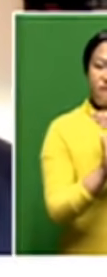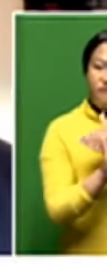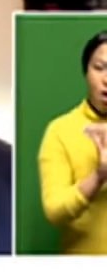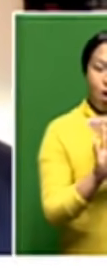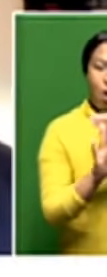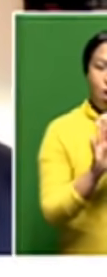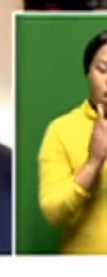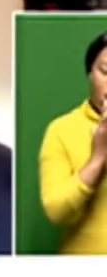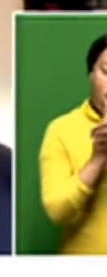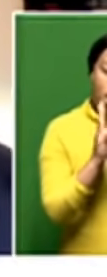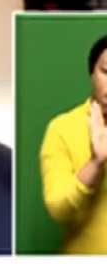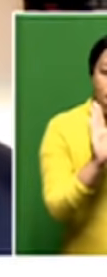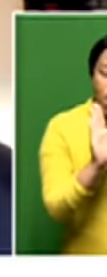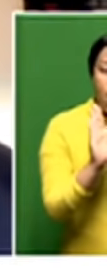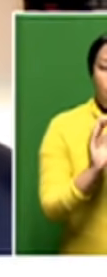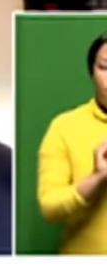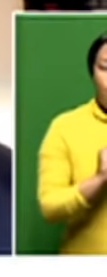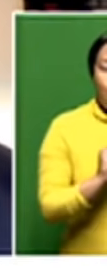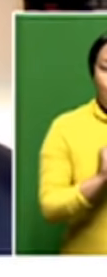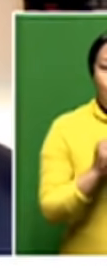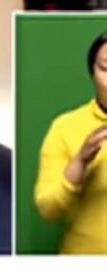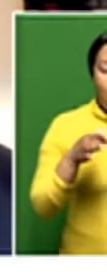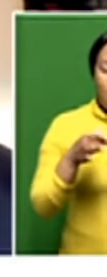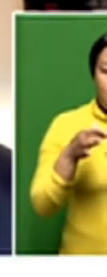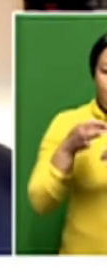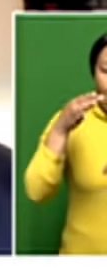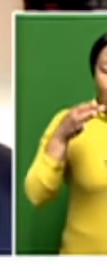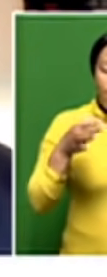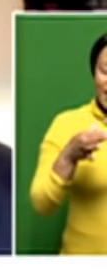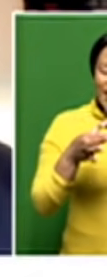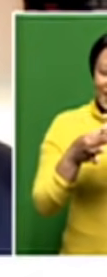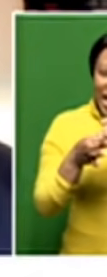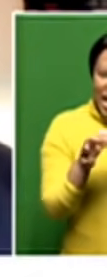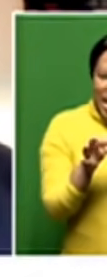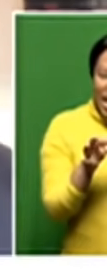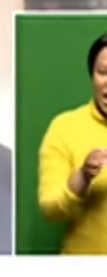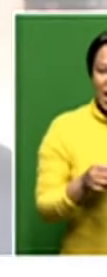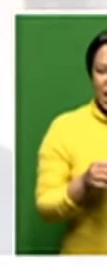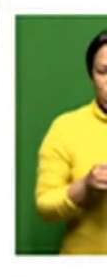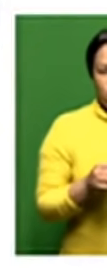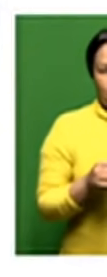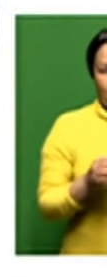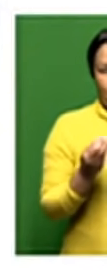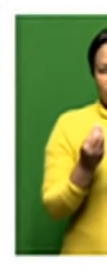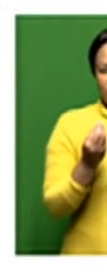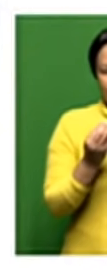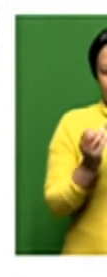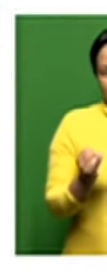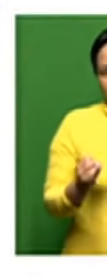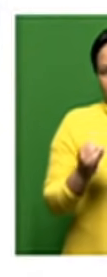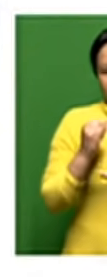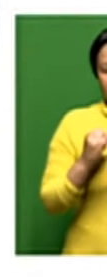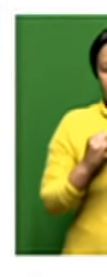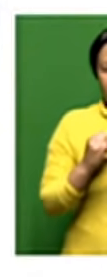happens under the label where the seam of the can joins. You saw that there was a defect. So